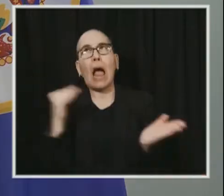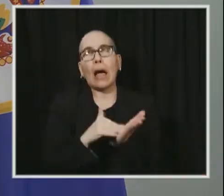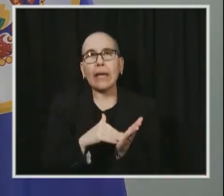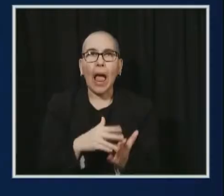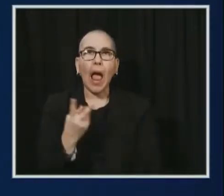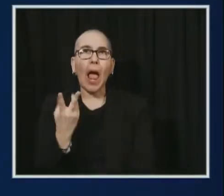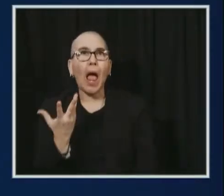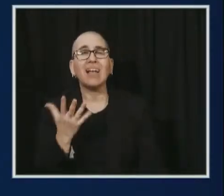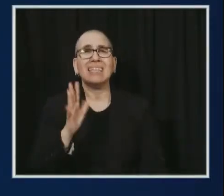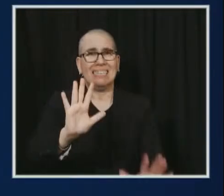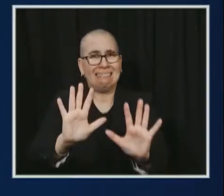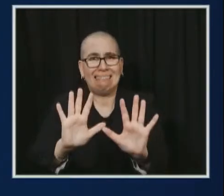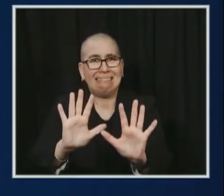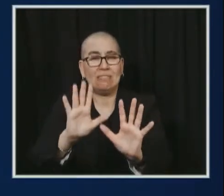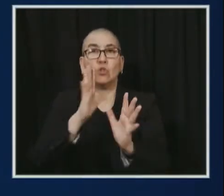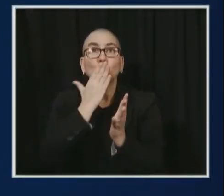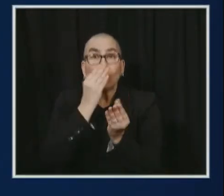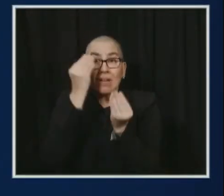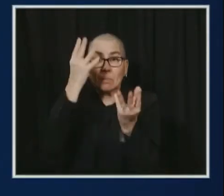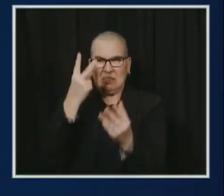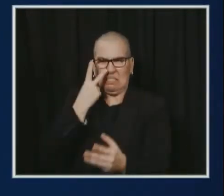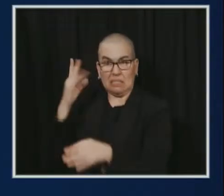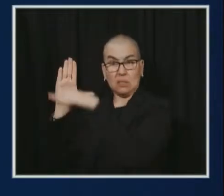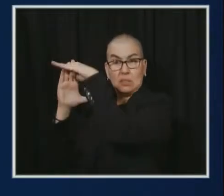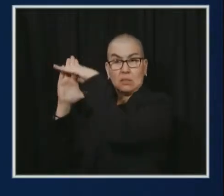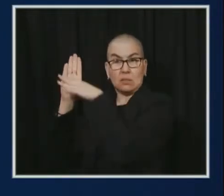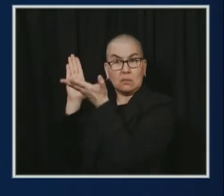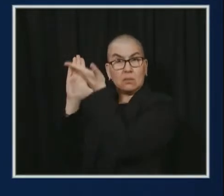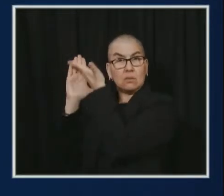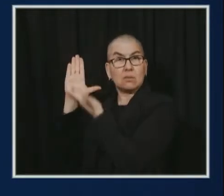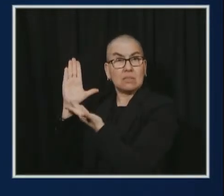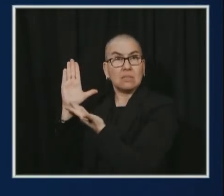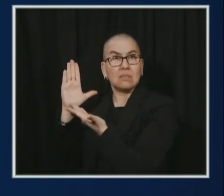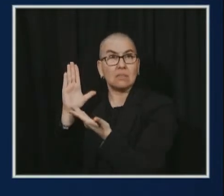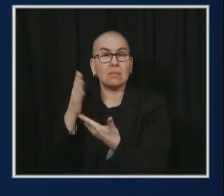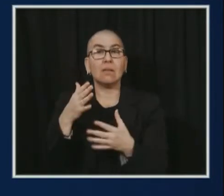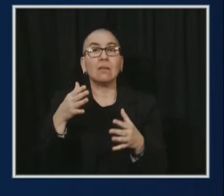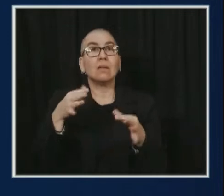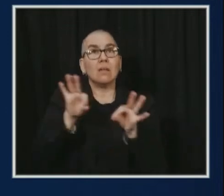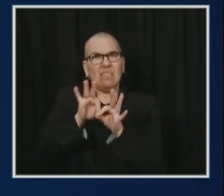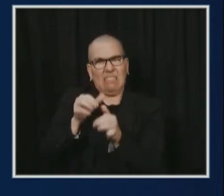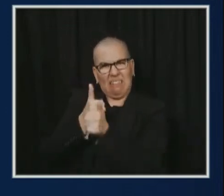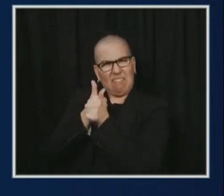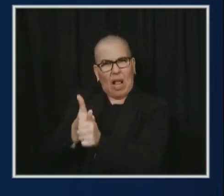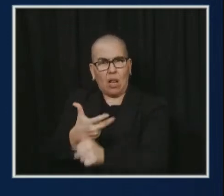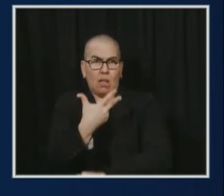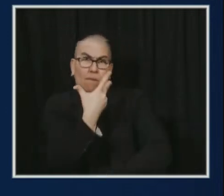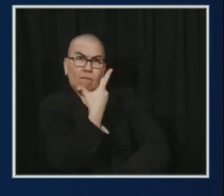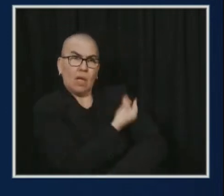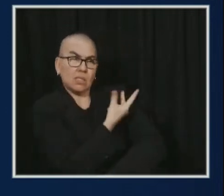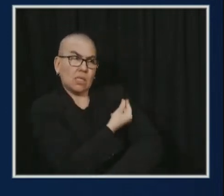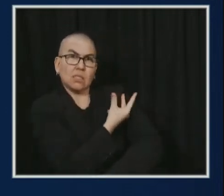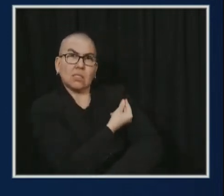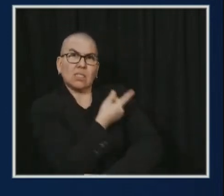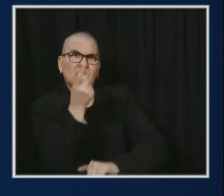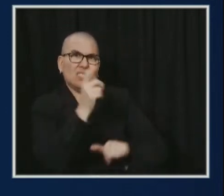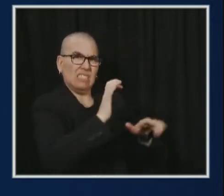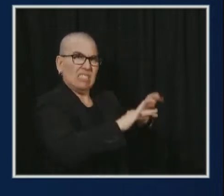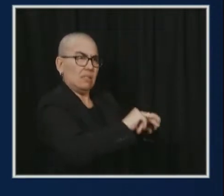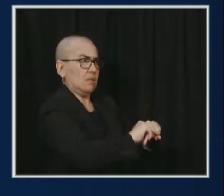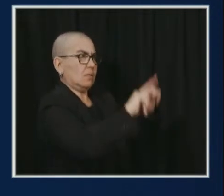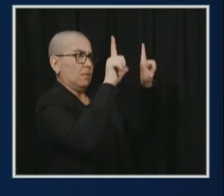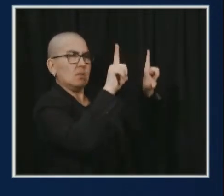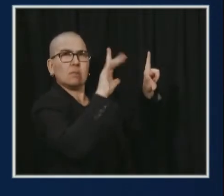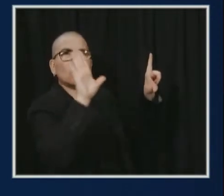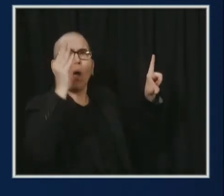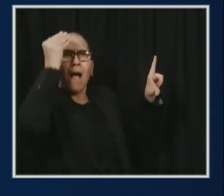best information. Track your status of where you're at on the vaccine connector. I would ask you to use download the app that lets you know if